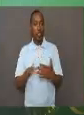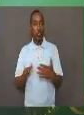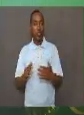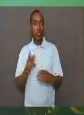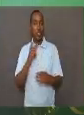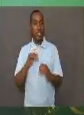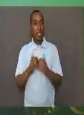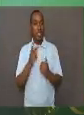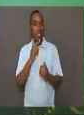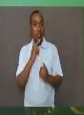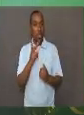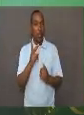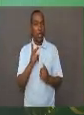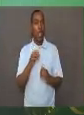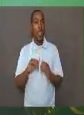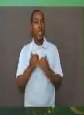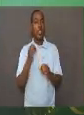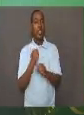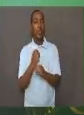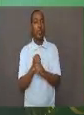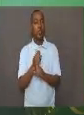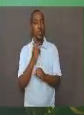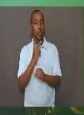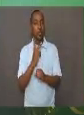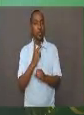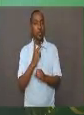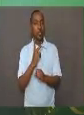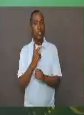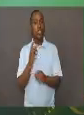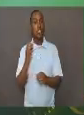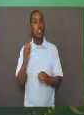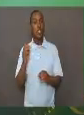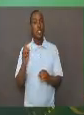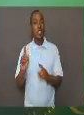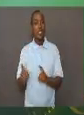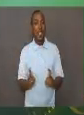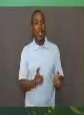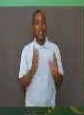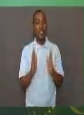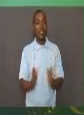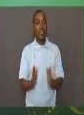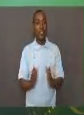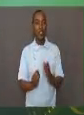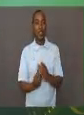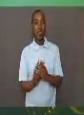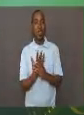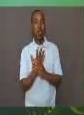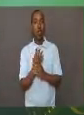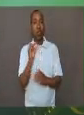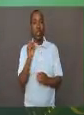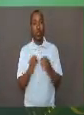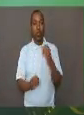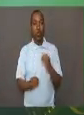look and how they function. When scientists grow